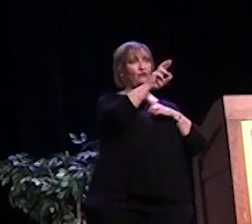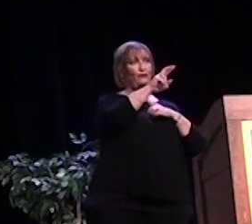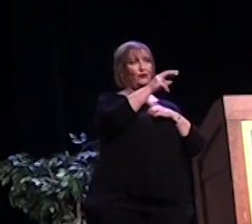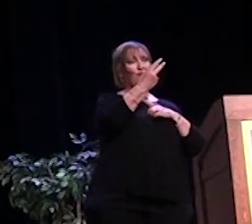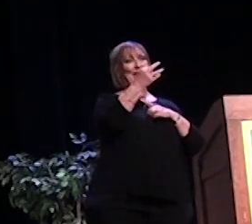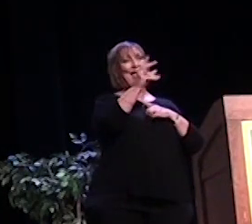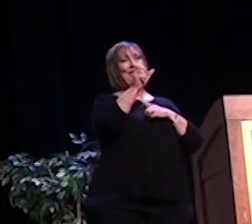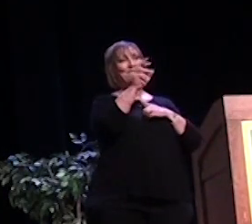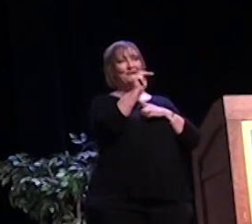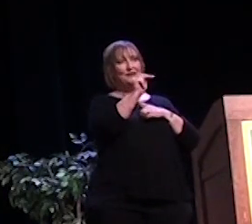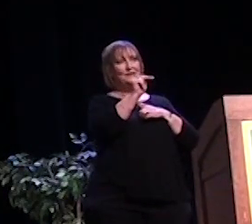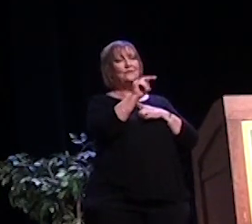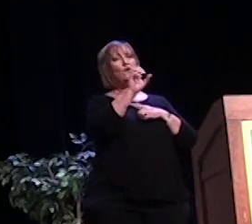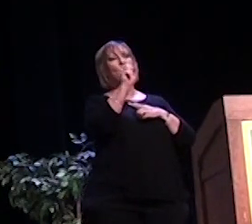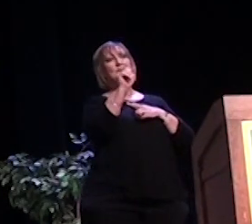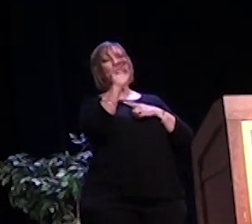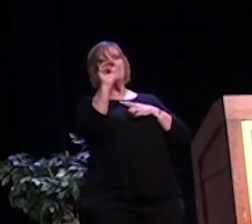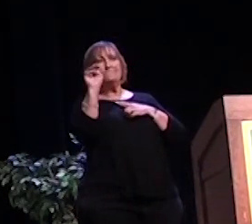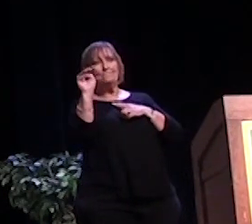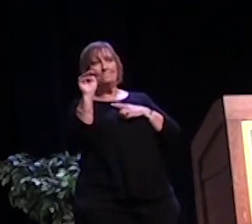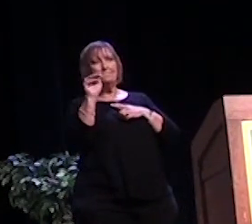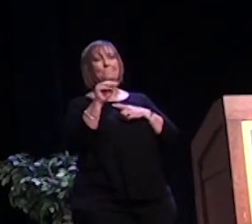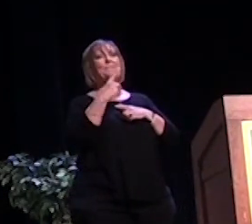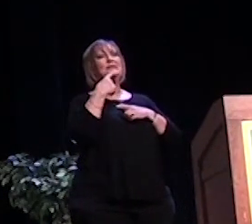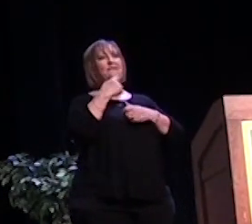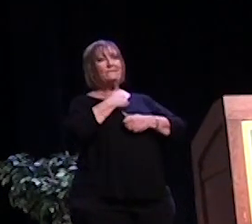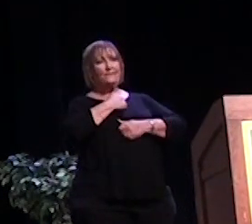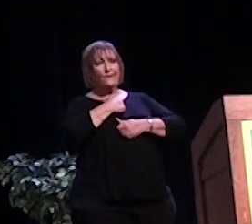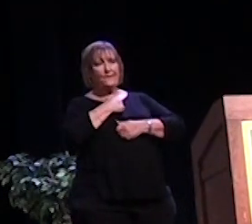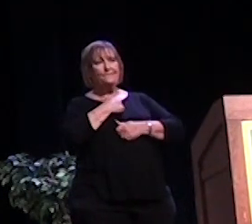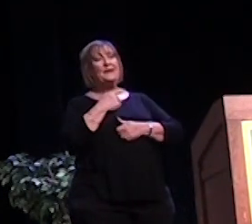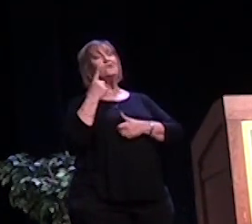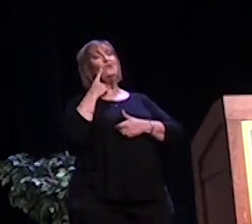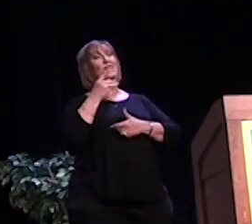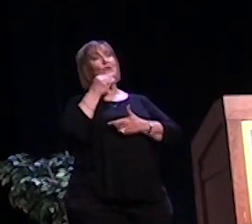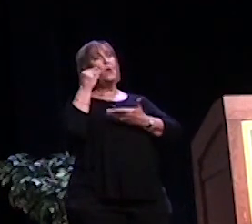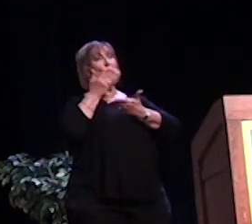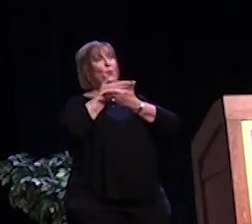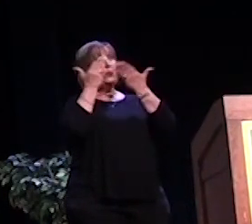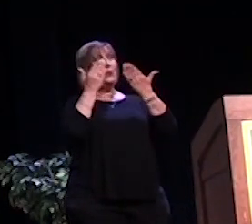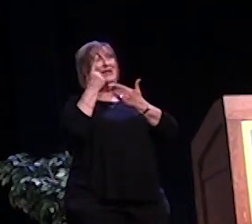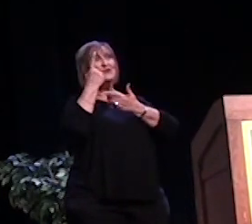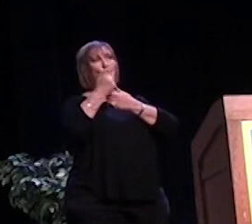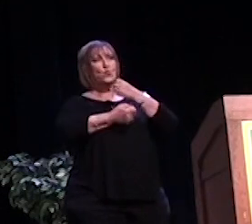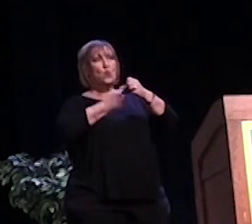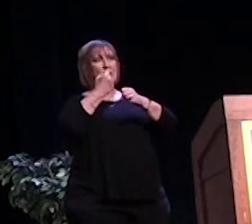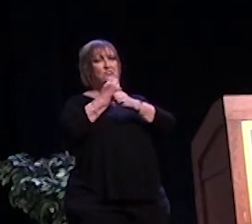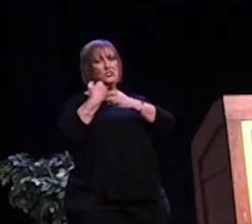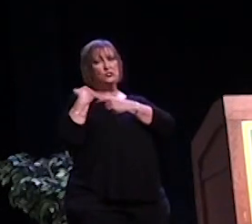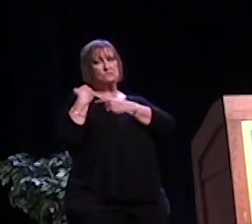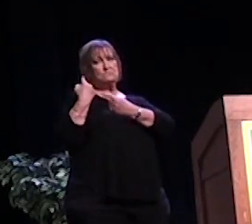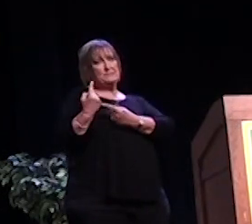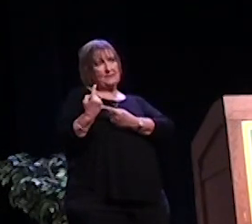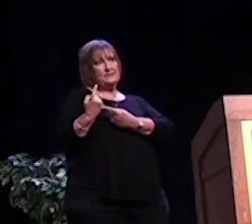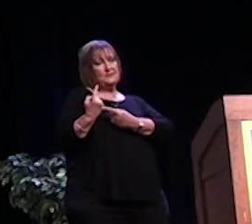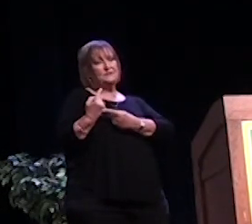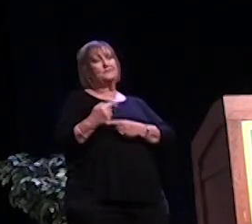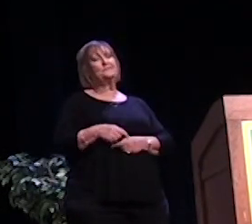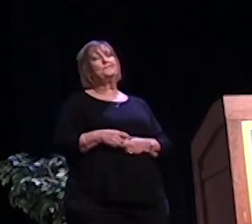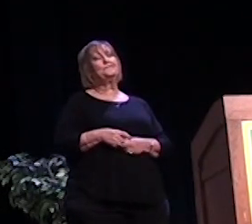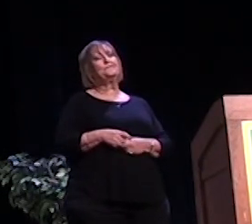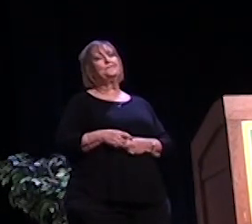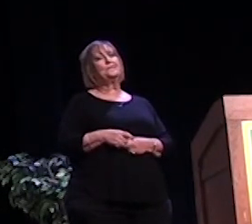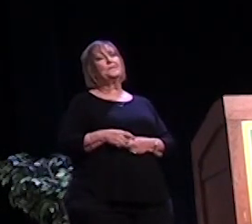You have to be homeless for more than 1 year. You also have to have either, like Nikisha mentioned